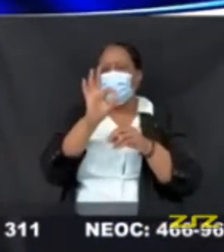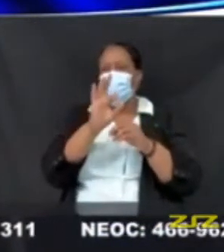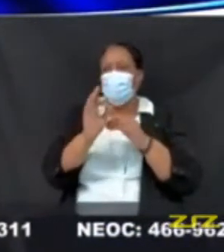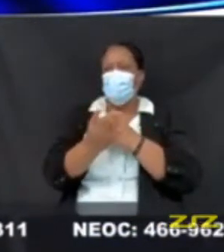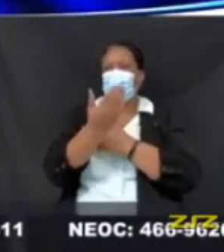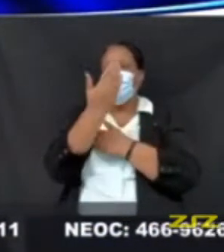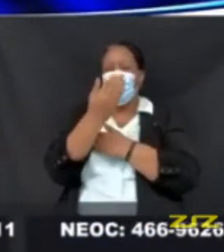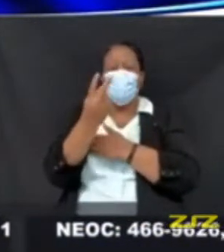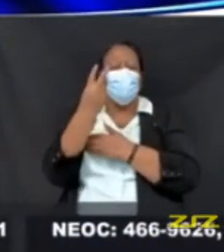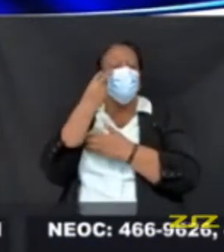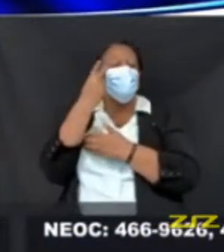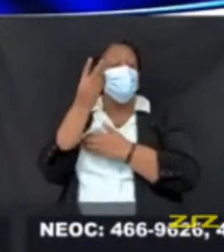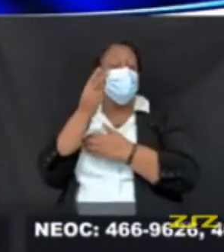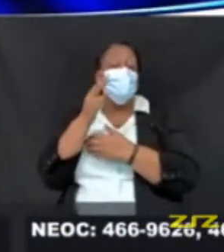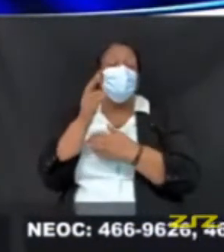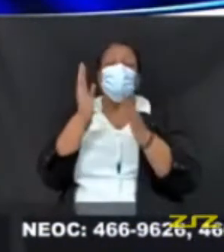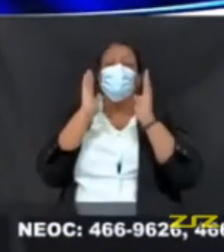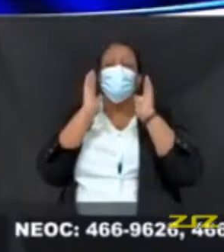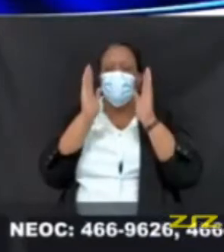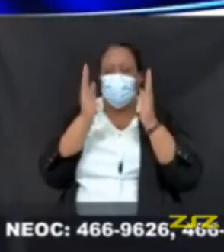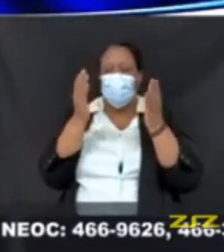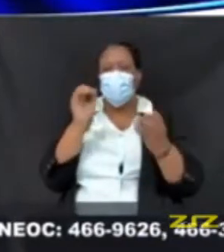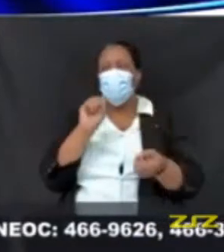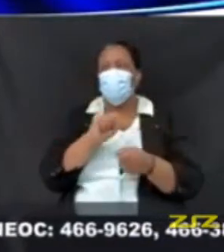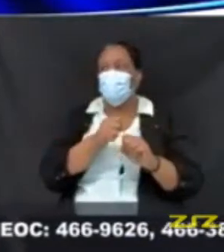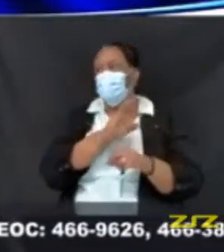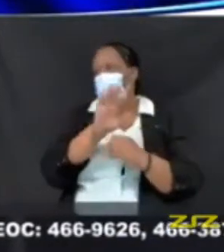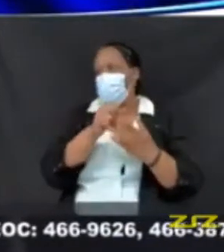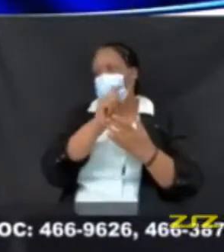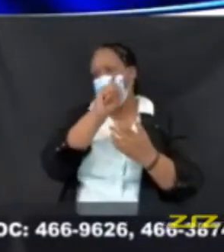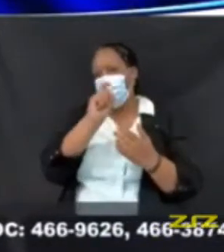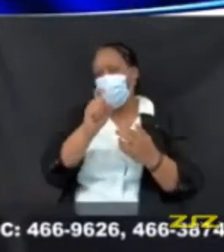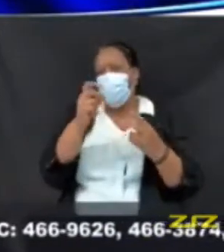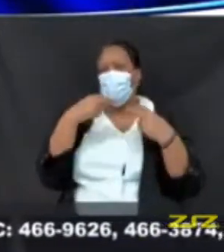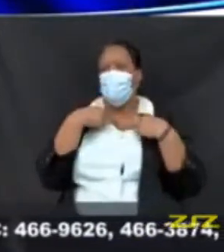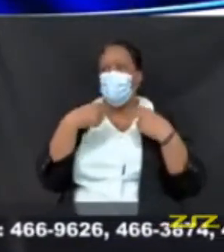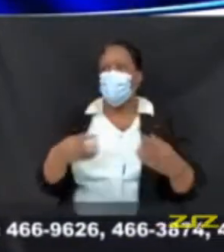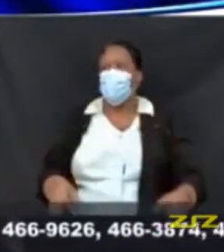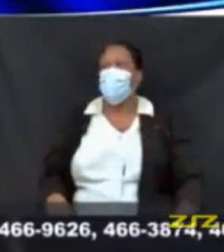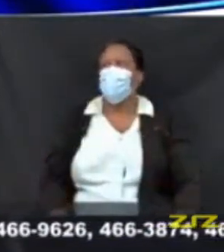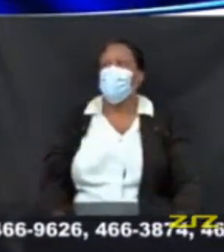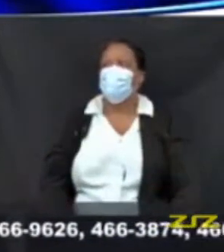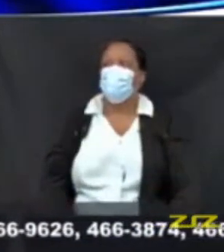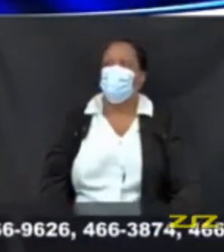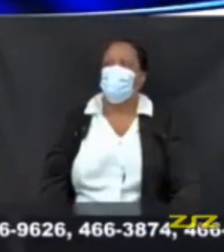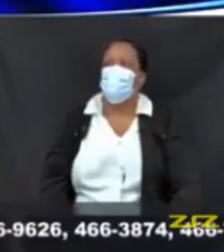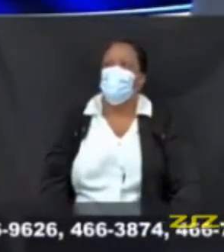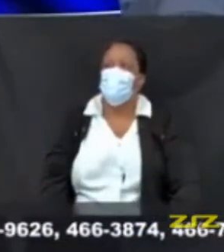all of you all to tune in, and if you have any questions, we'll address all of them there.